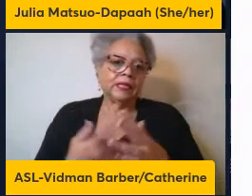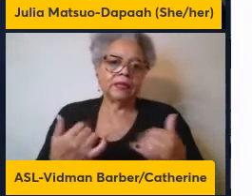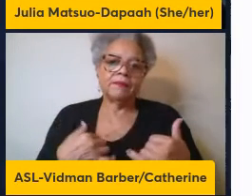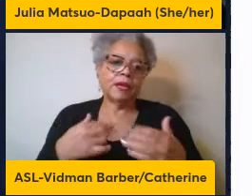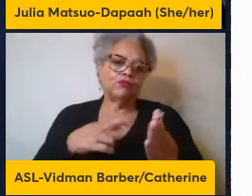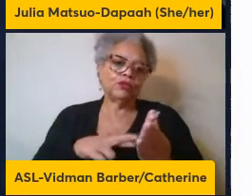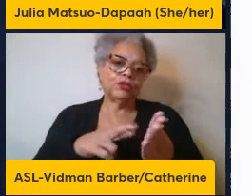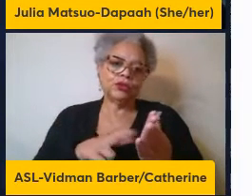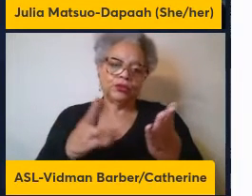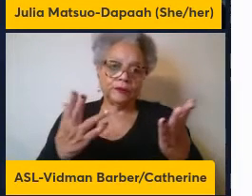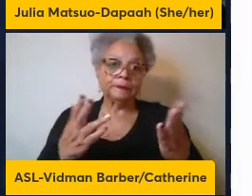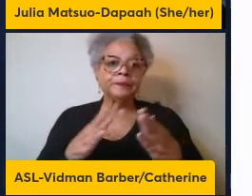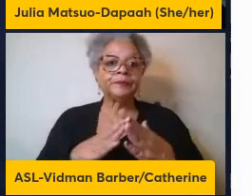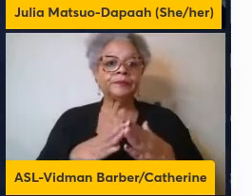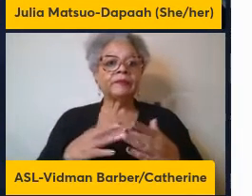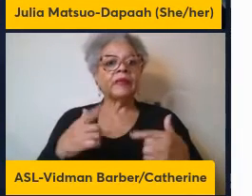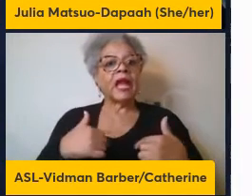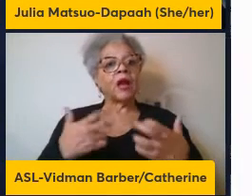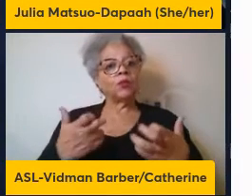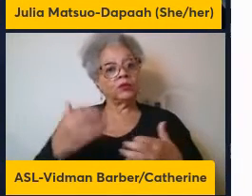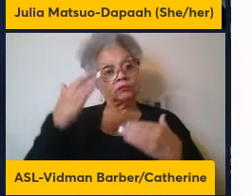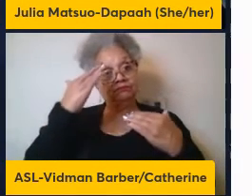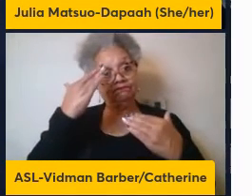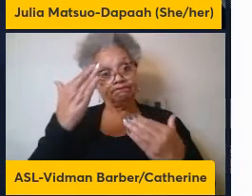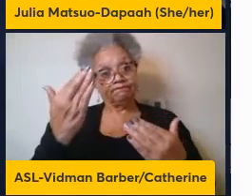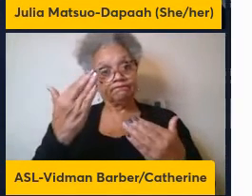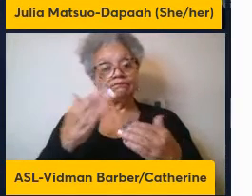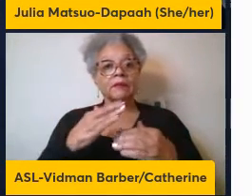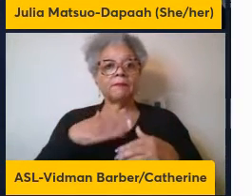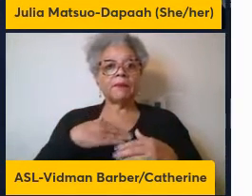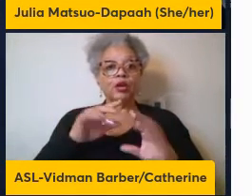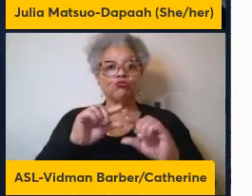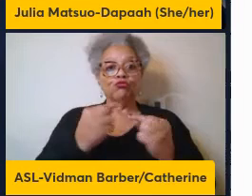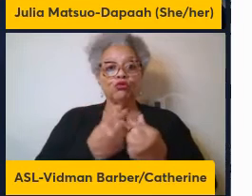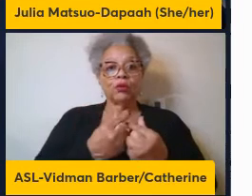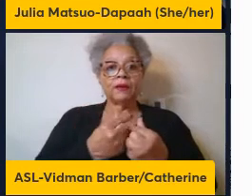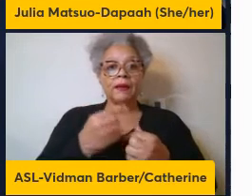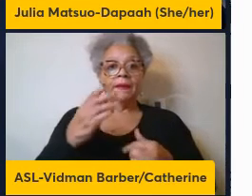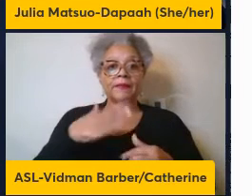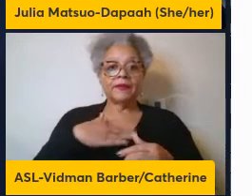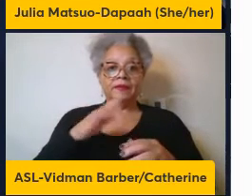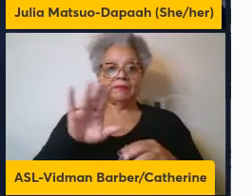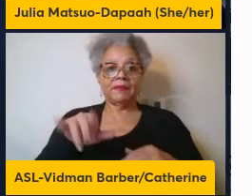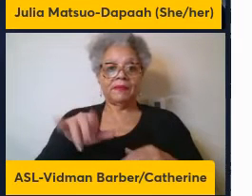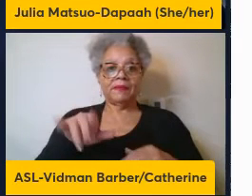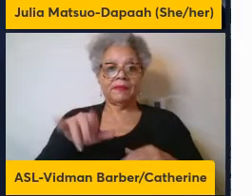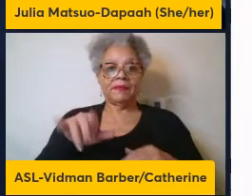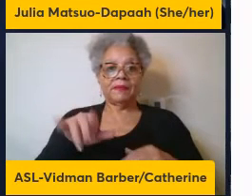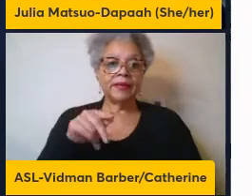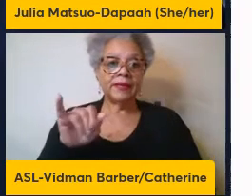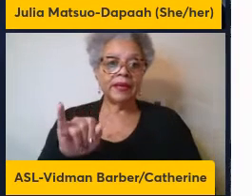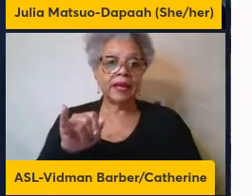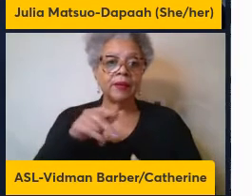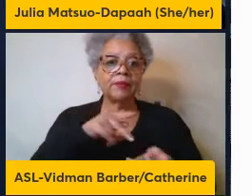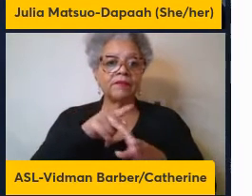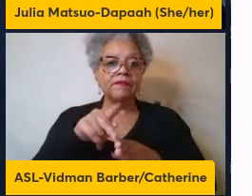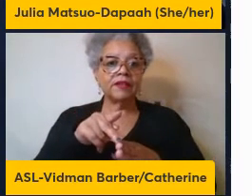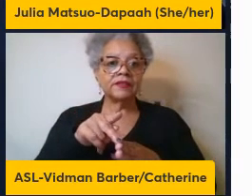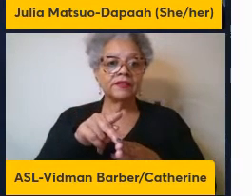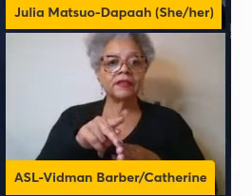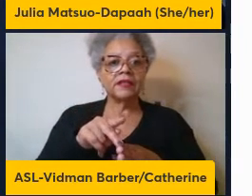And I would like to acknowledge my group. This is my PI, Professor Chaban,